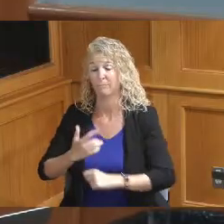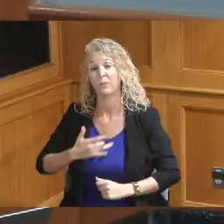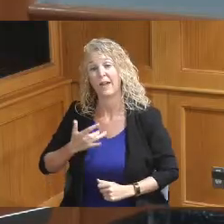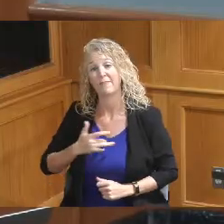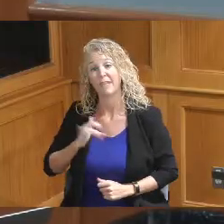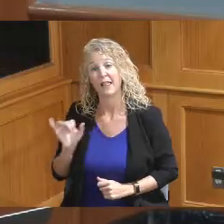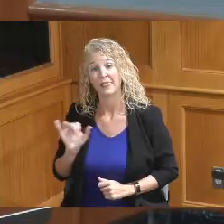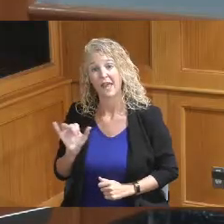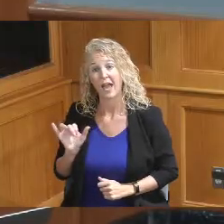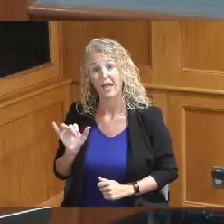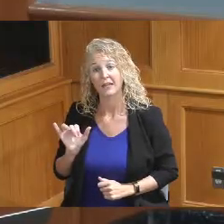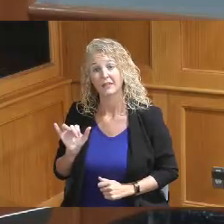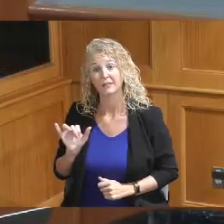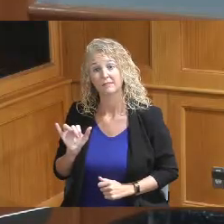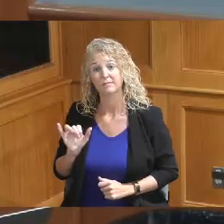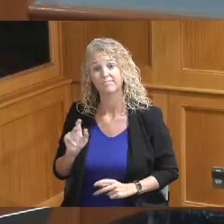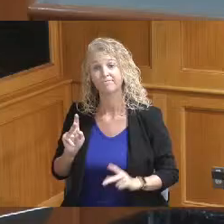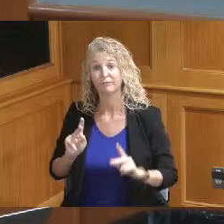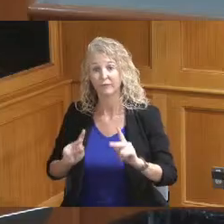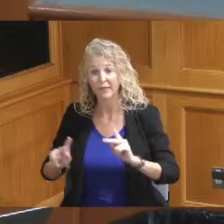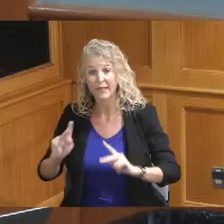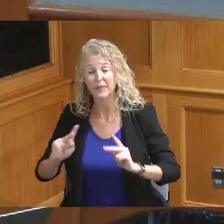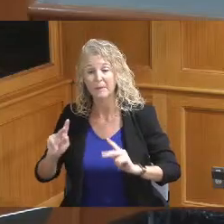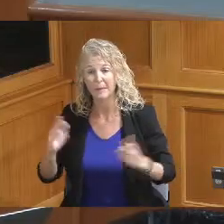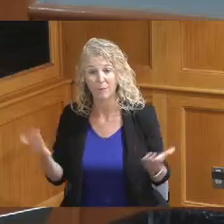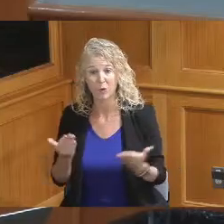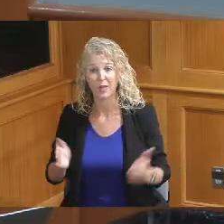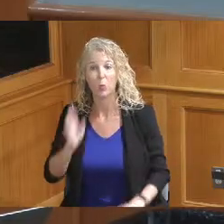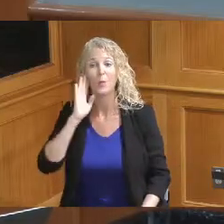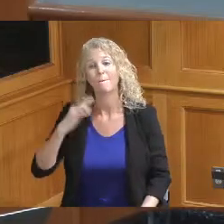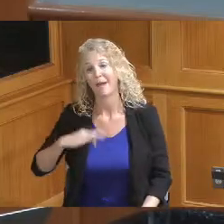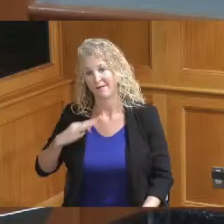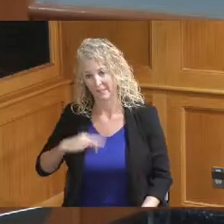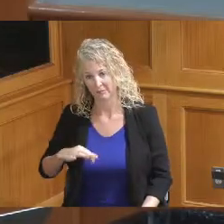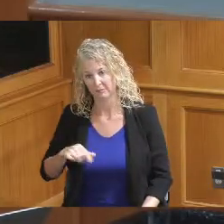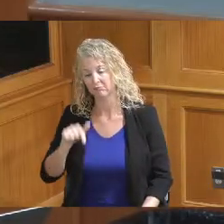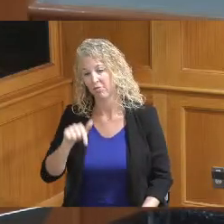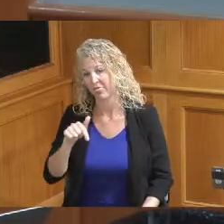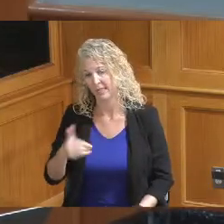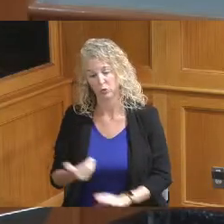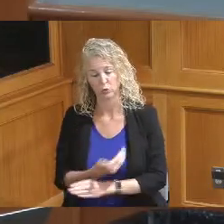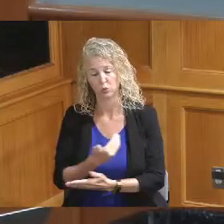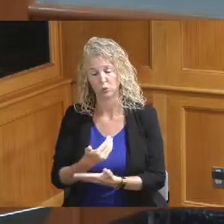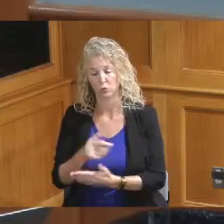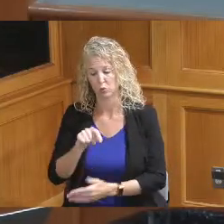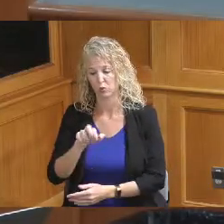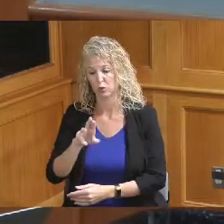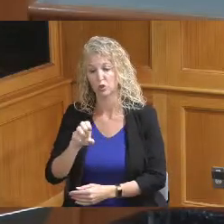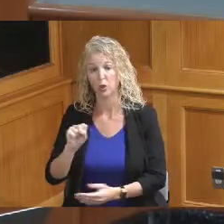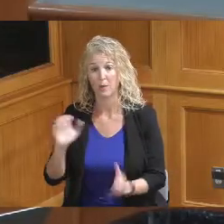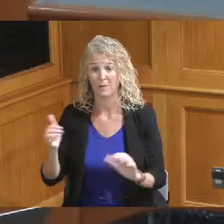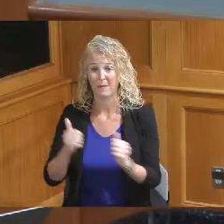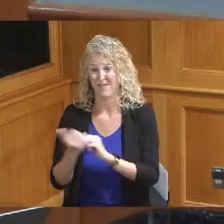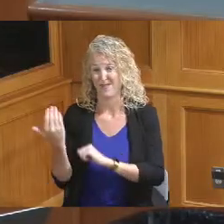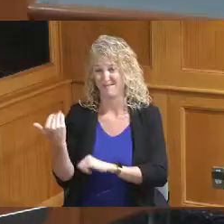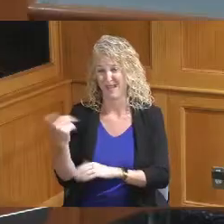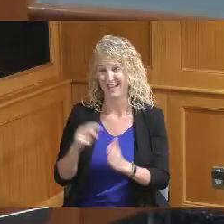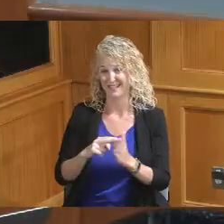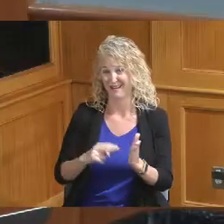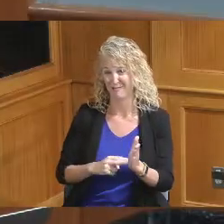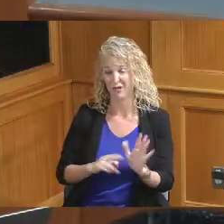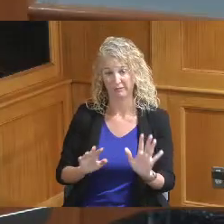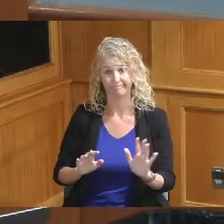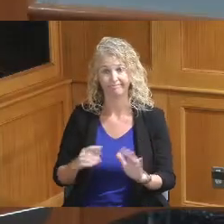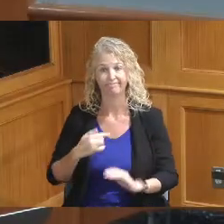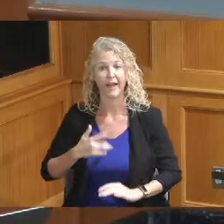you guys, the state people are going to be able to benefit more from this term than the last term. And I feel